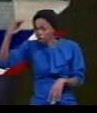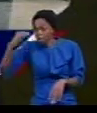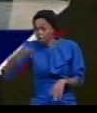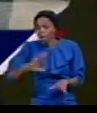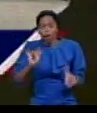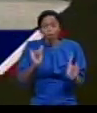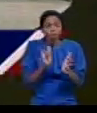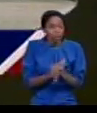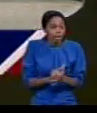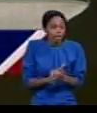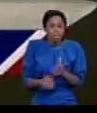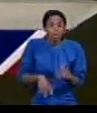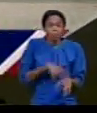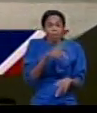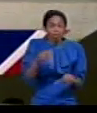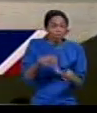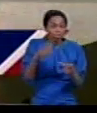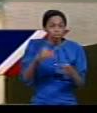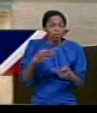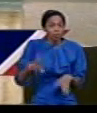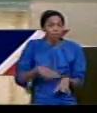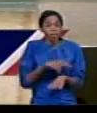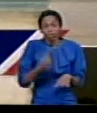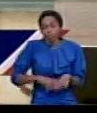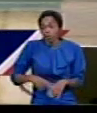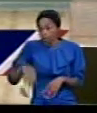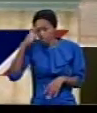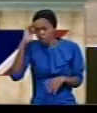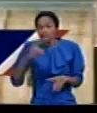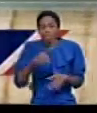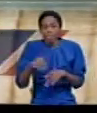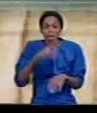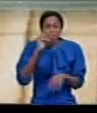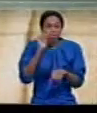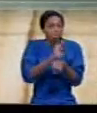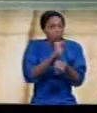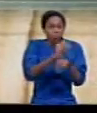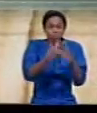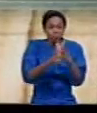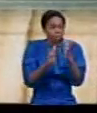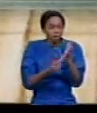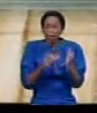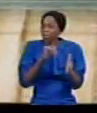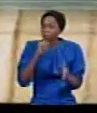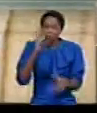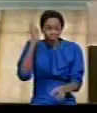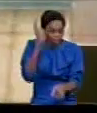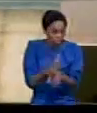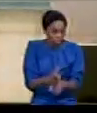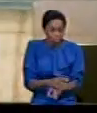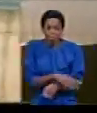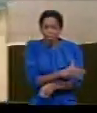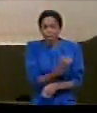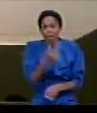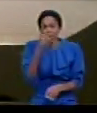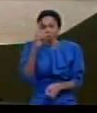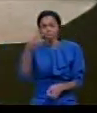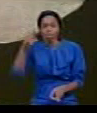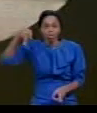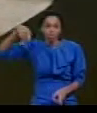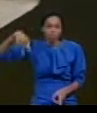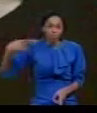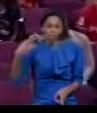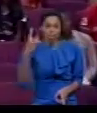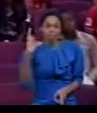the natural man. Their works of the law, and they cannot justify anyone. Philippians chapter